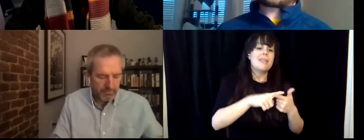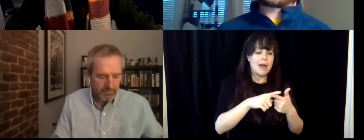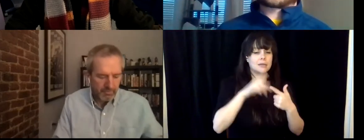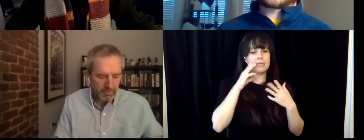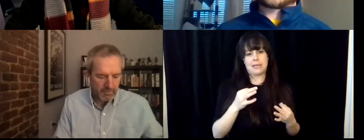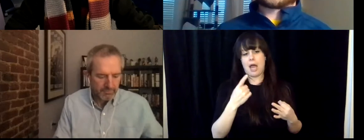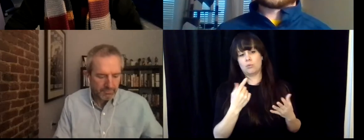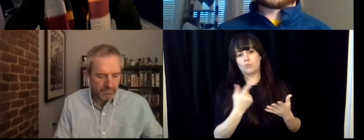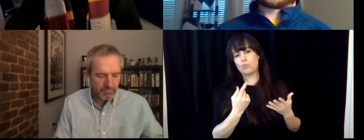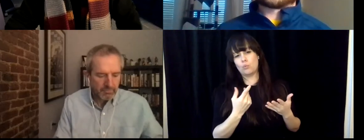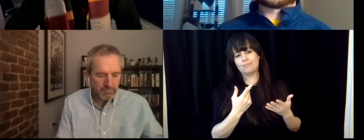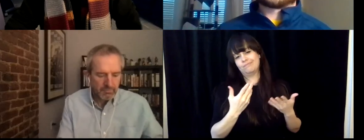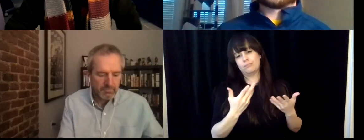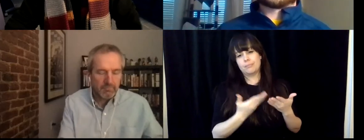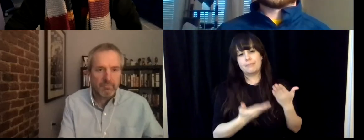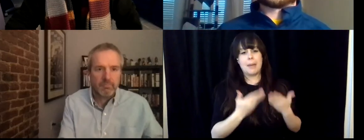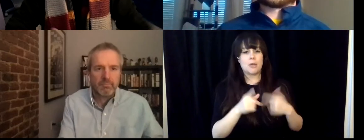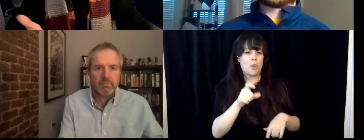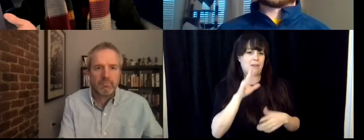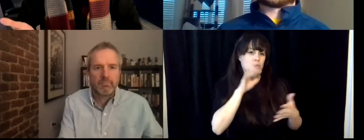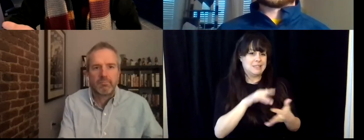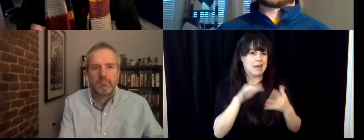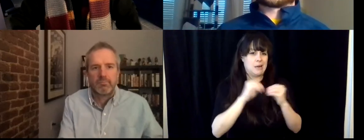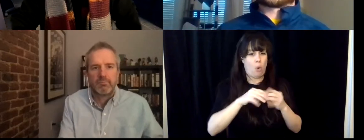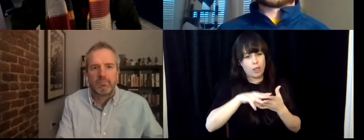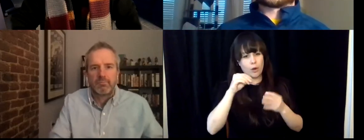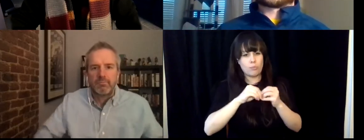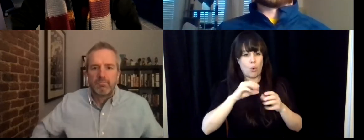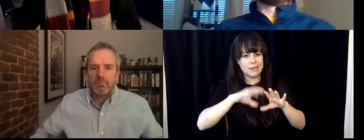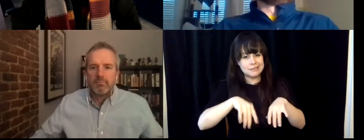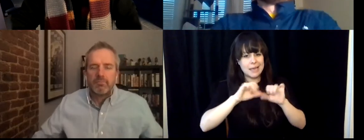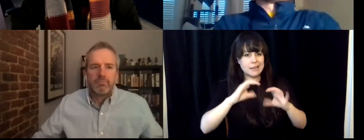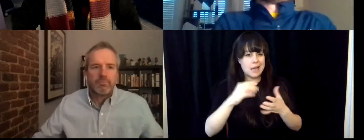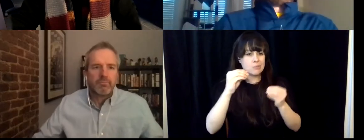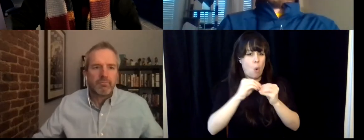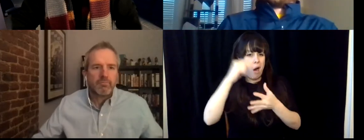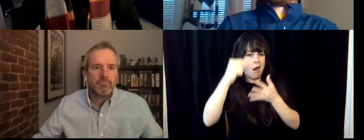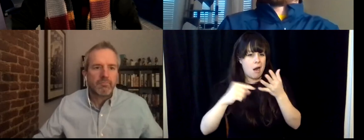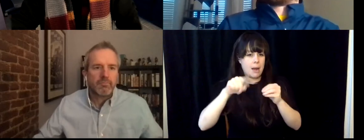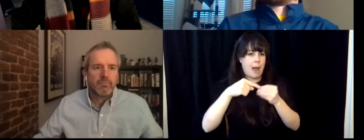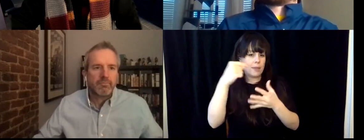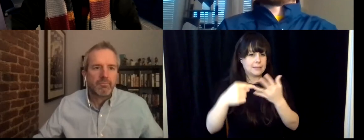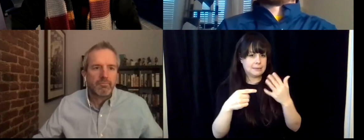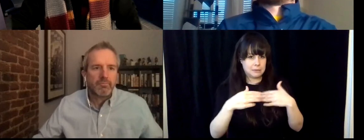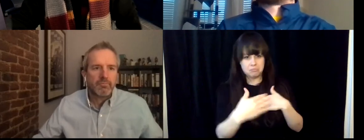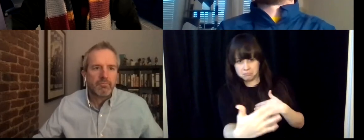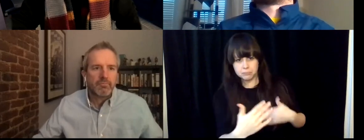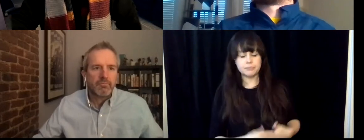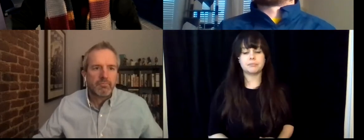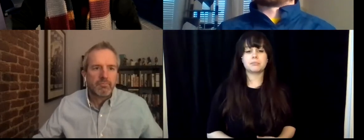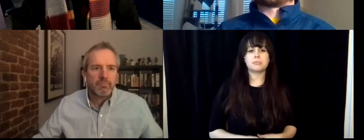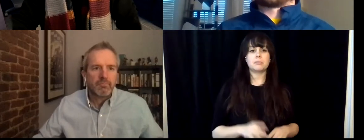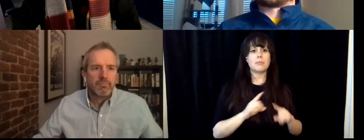If you want to start in an entry-level job, like we mentioned, quality assurance, the more you know about games, playing